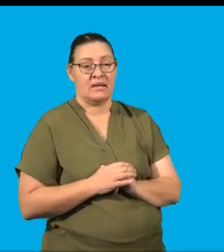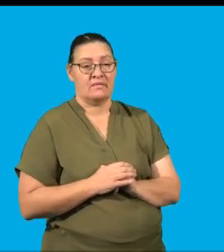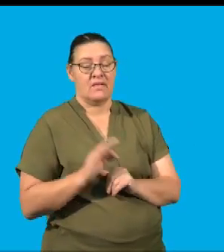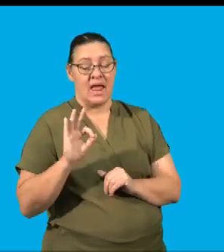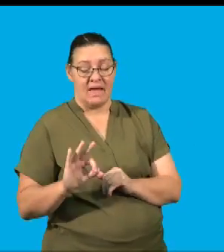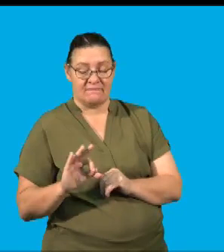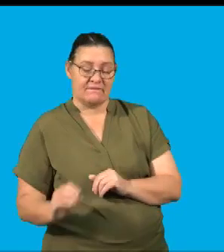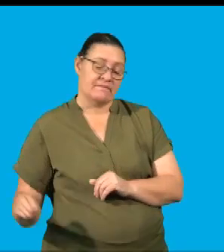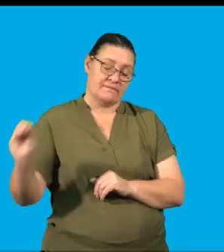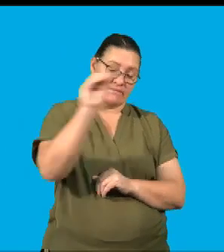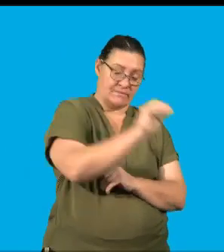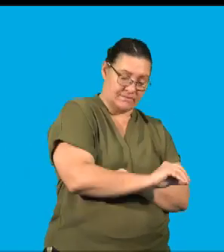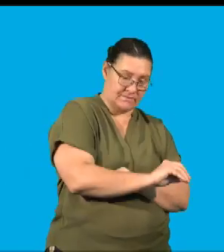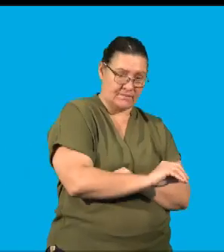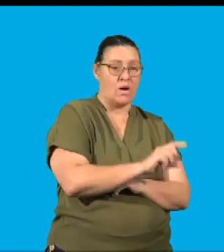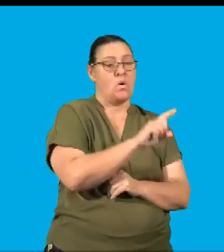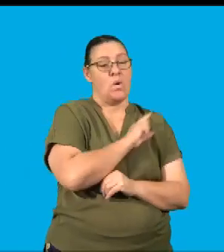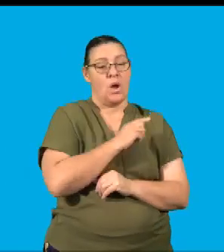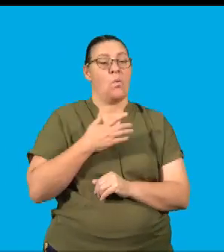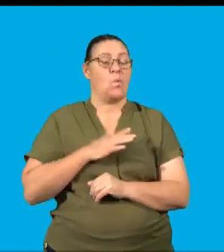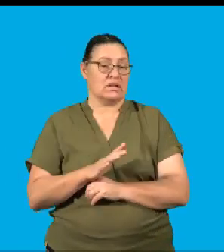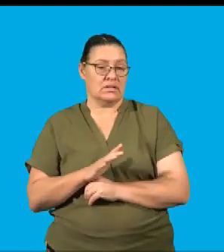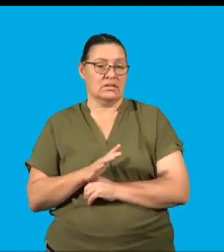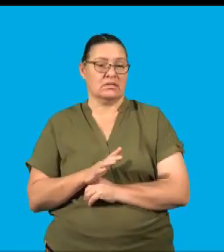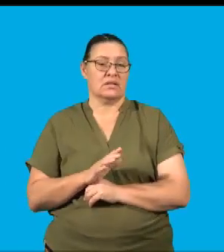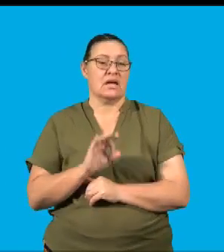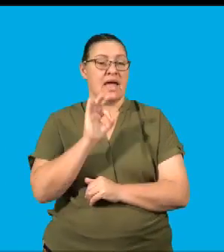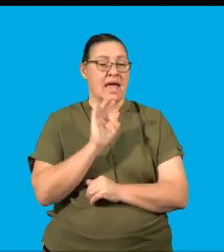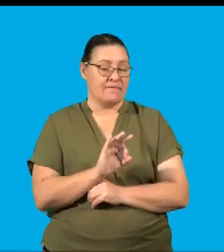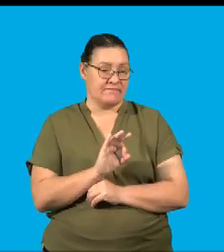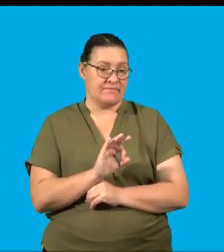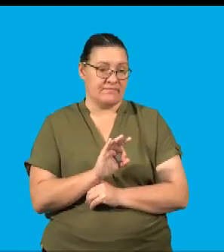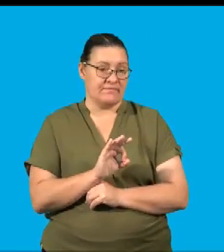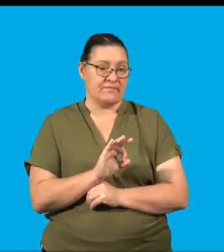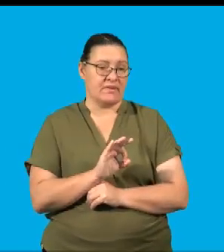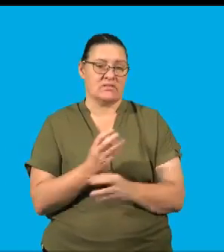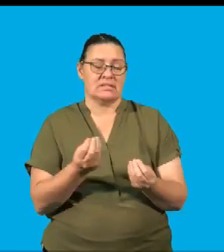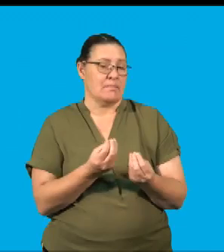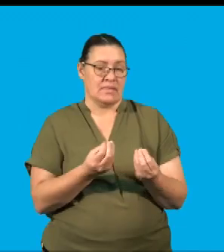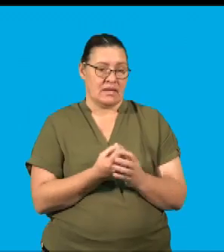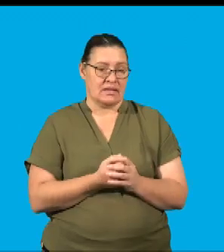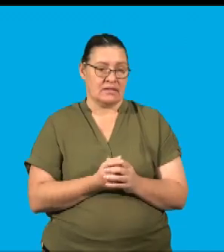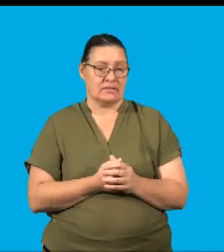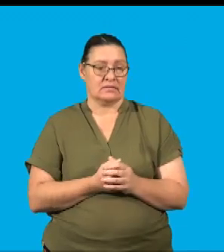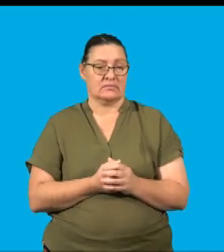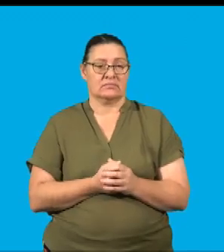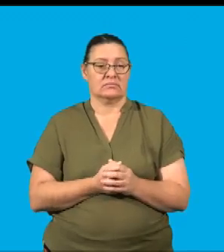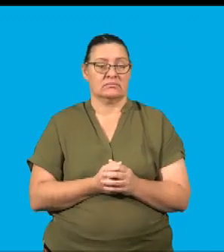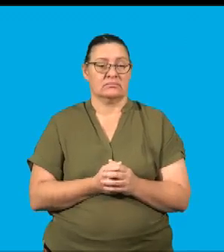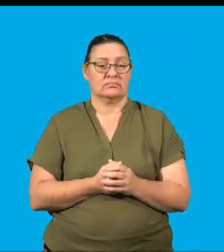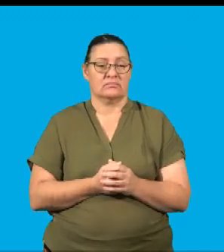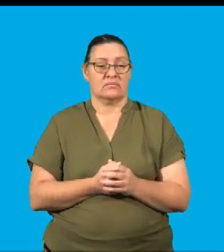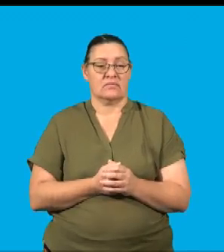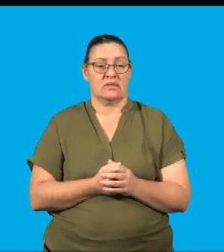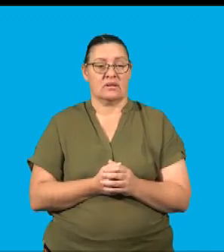we are going to take the F to the other side because we want to have F is to something. So we'll bring F that